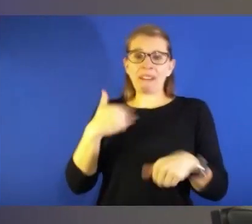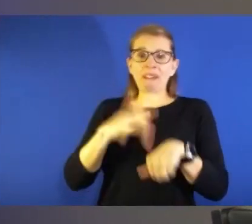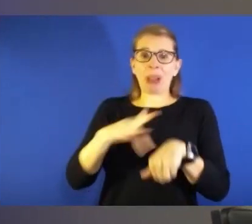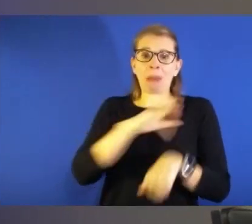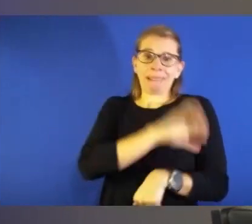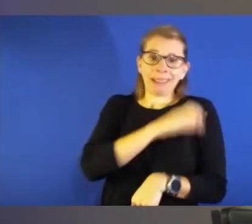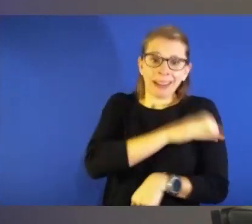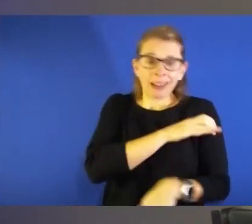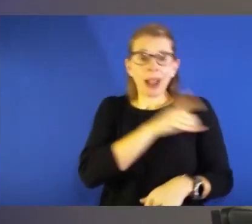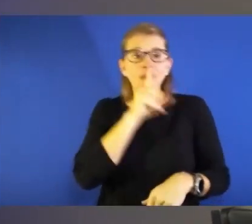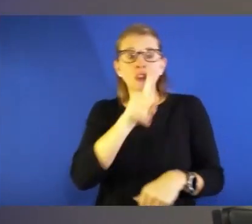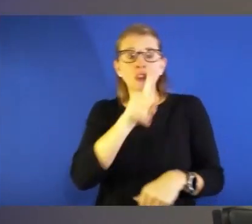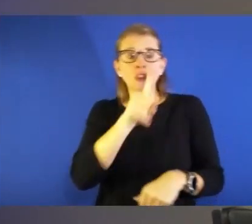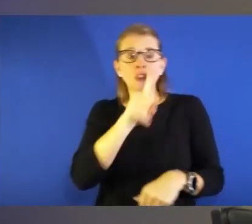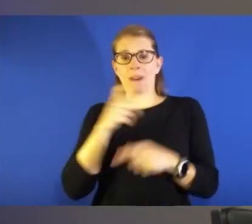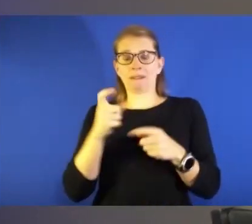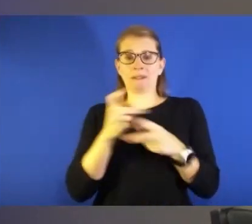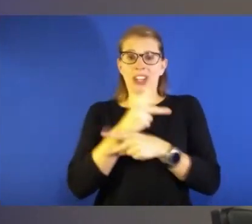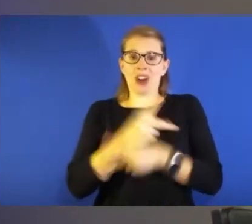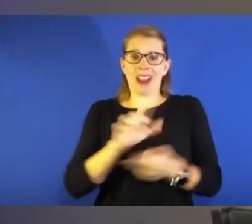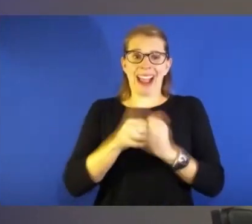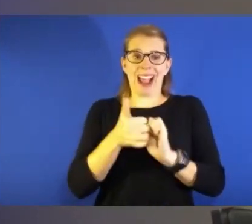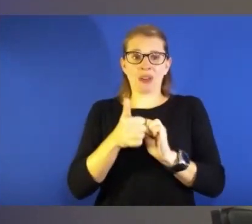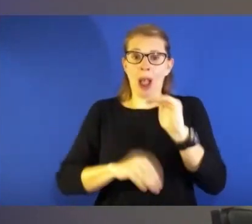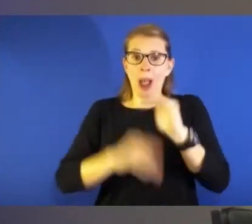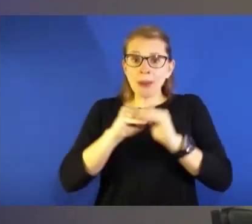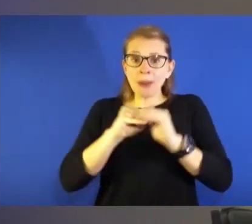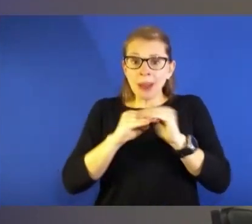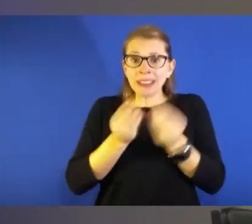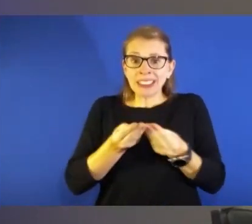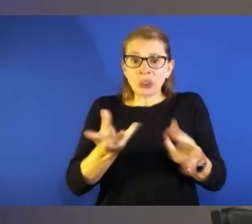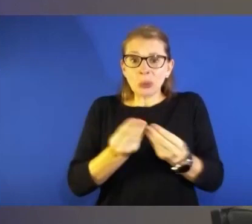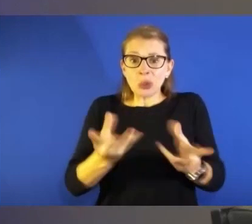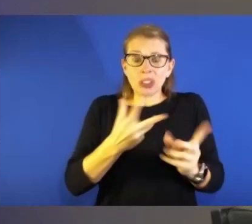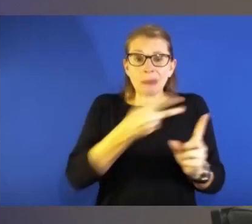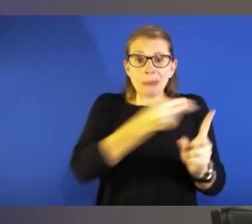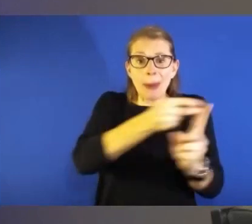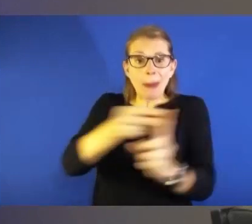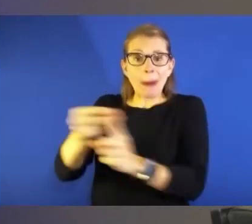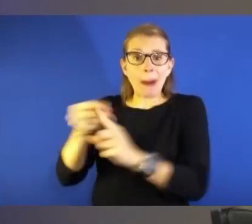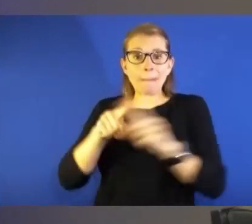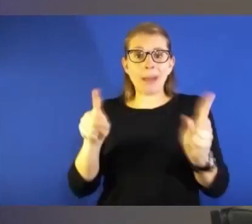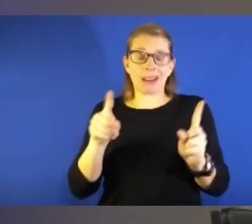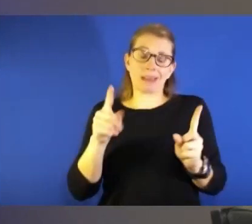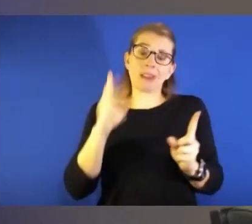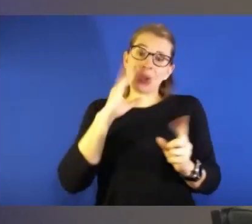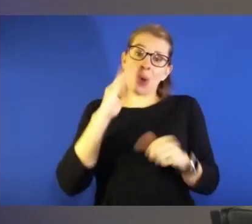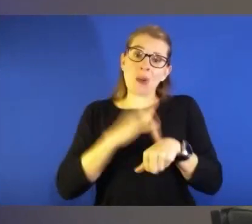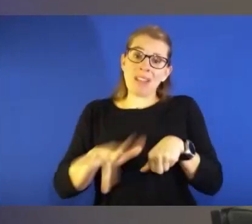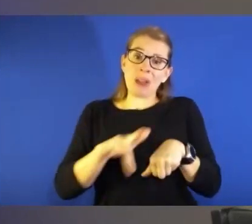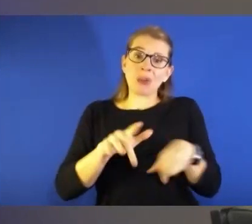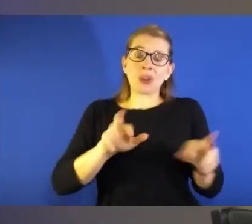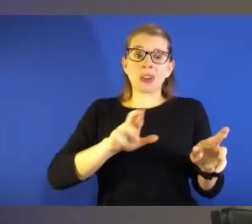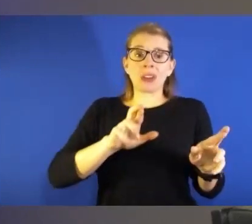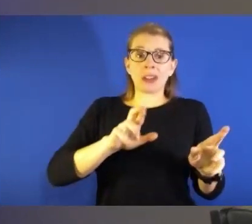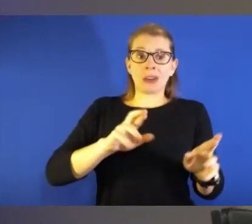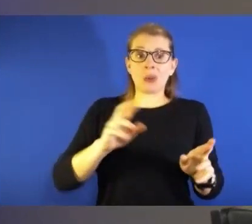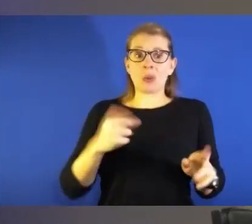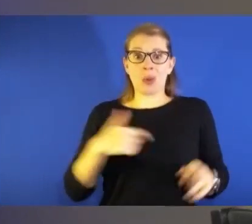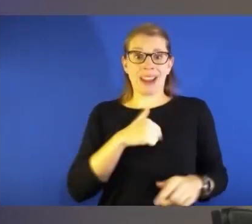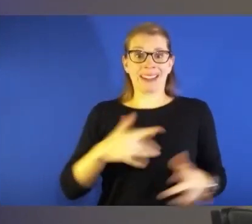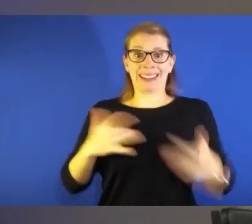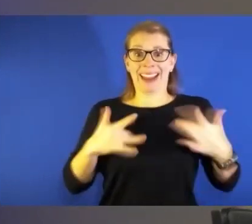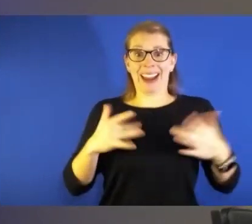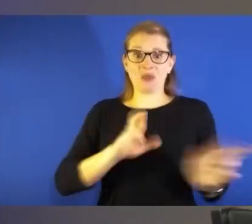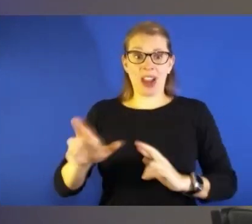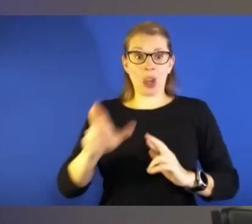the distribution of it. I just don't know what the logistics of that look like, but I know we have it available and we're excited to get ready. We might have clinics for them the way they did for adults. Yeah. It won't